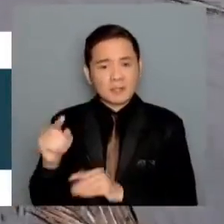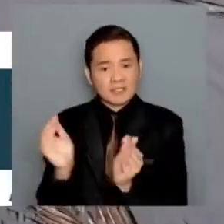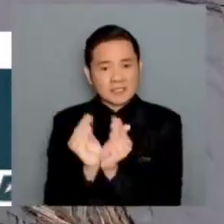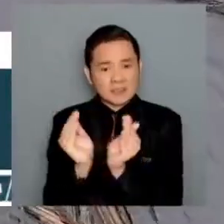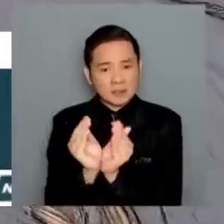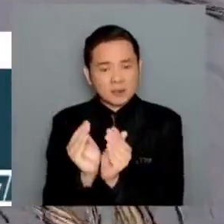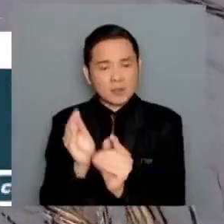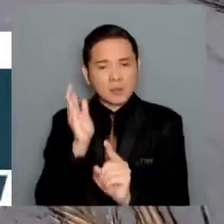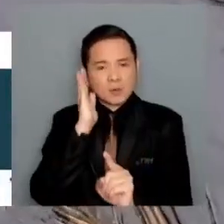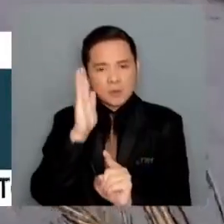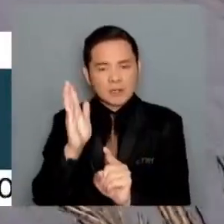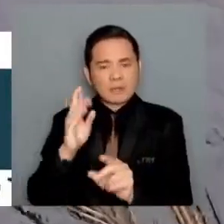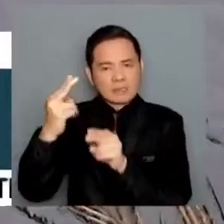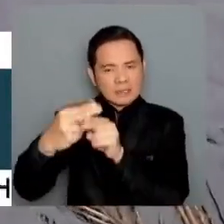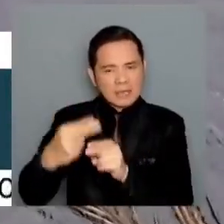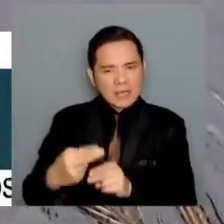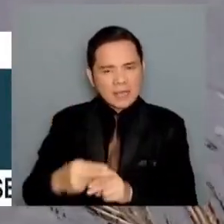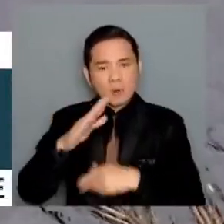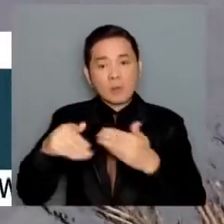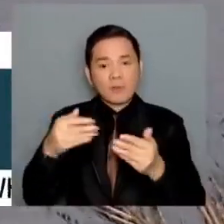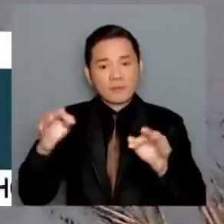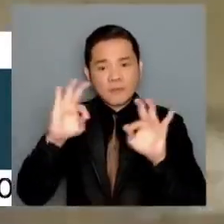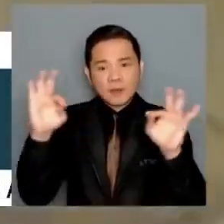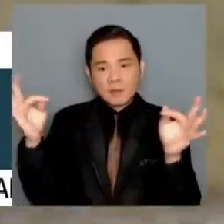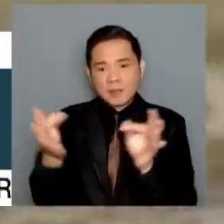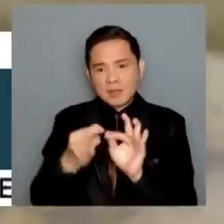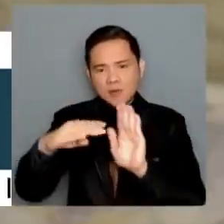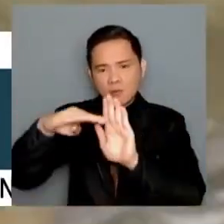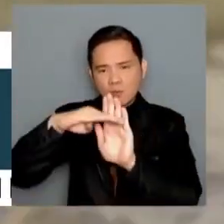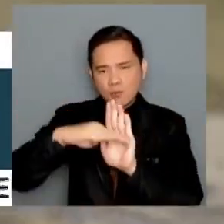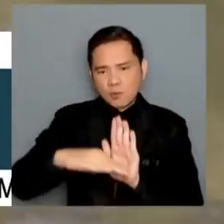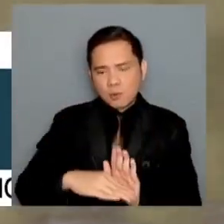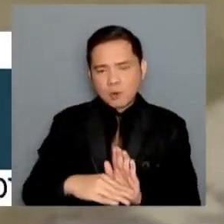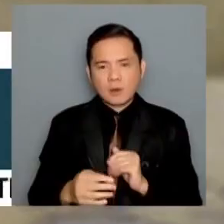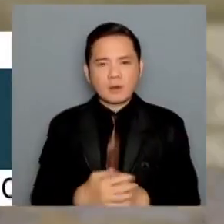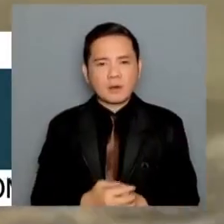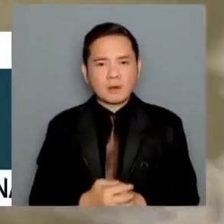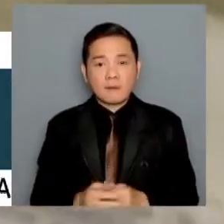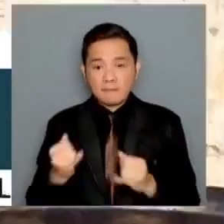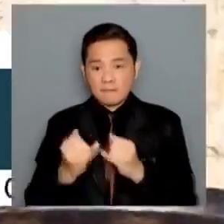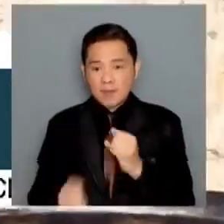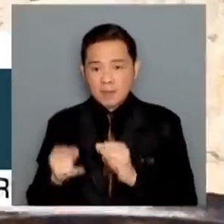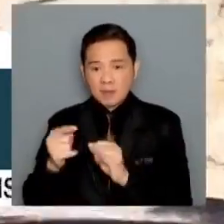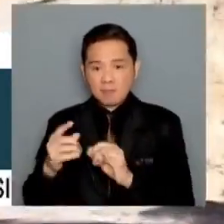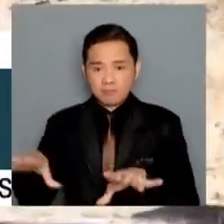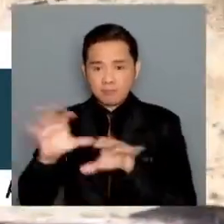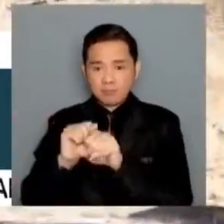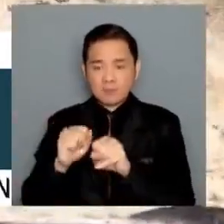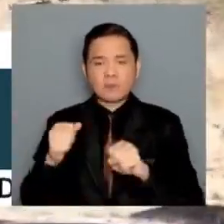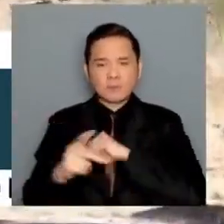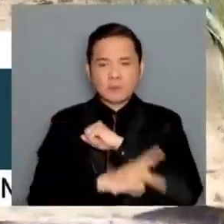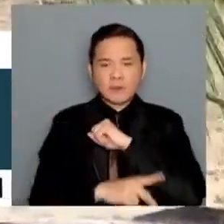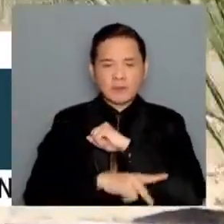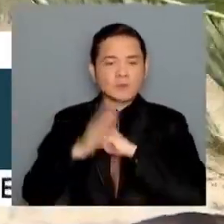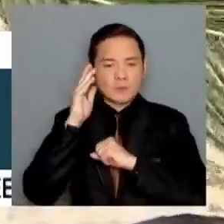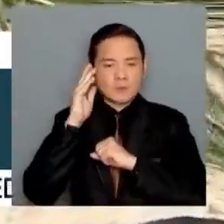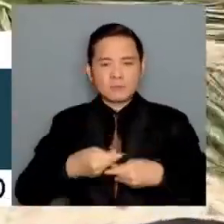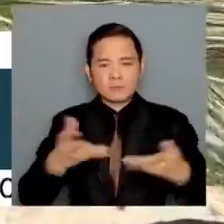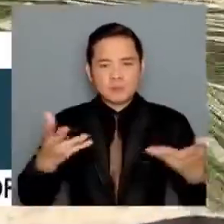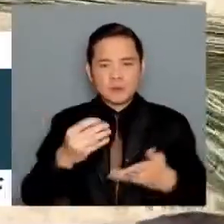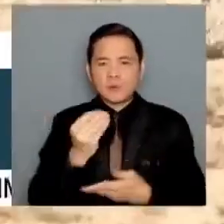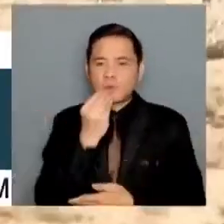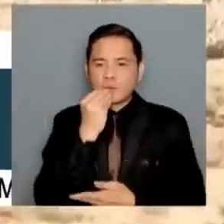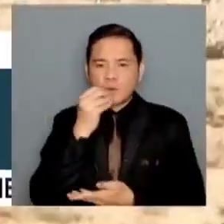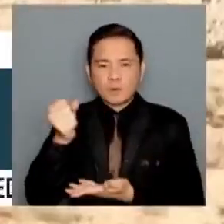the affected families because after the finalization of the list, PSWD and the province will be distributing food stamps. Okay, do you